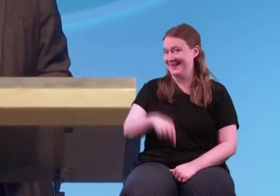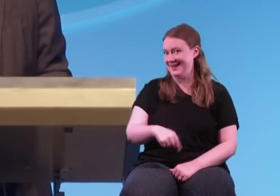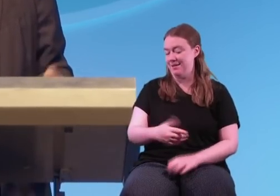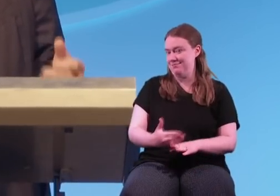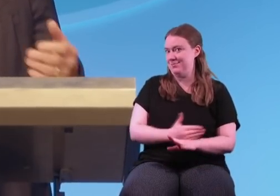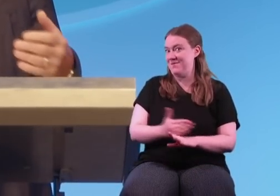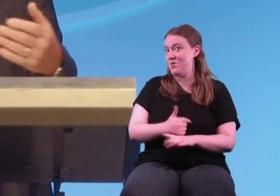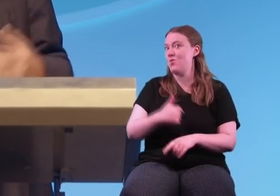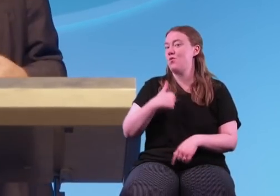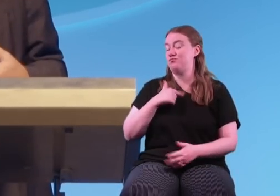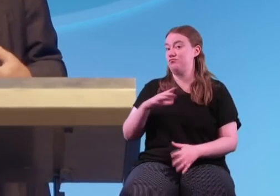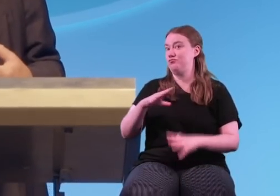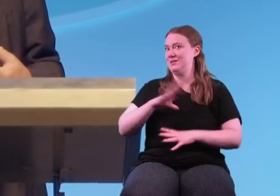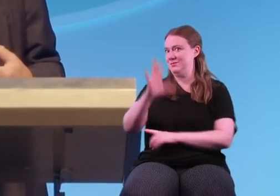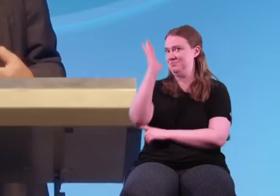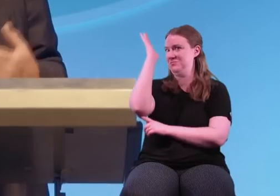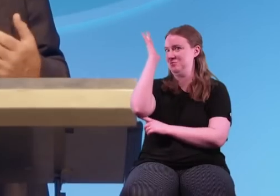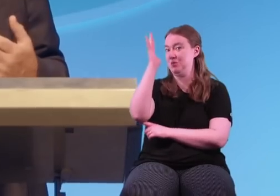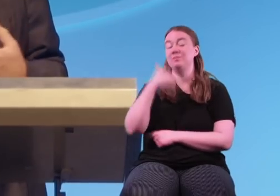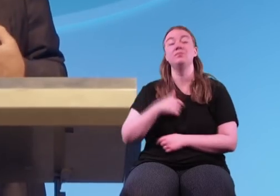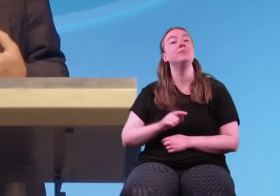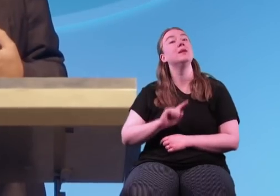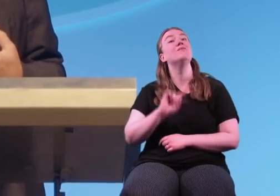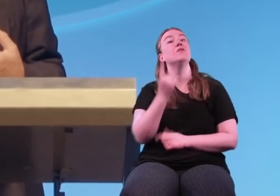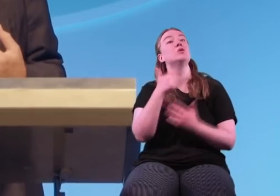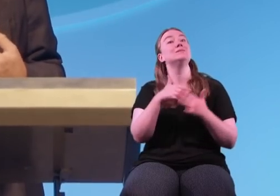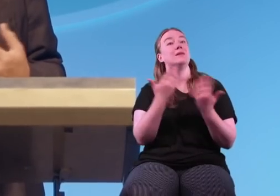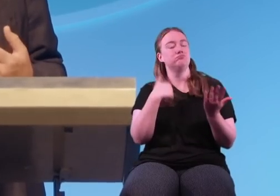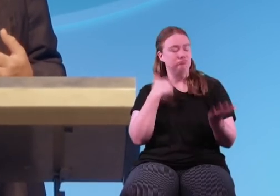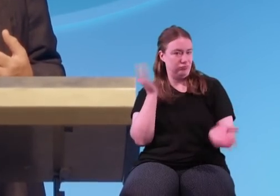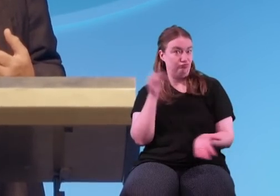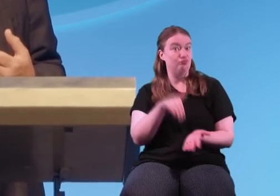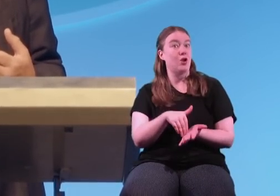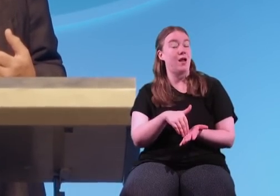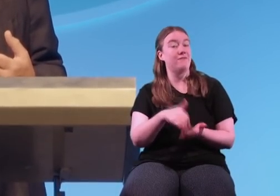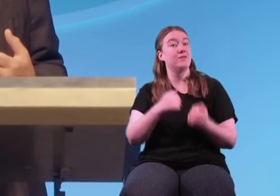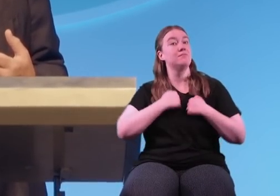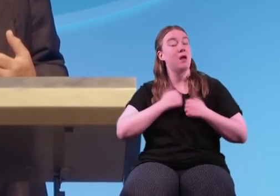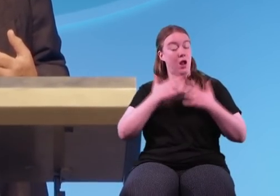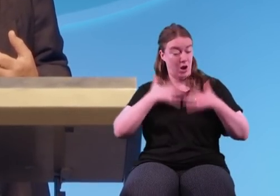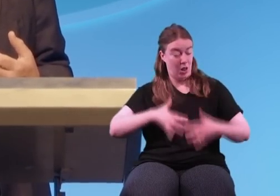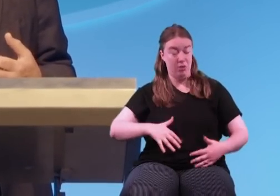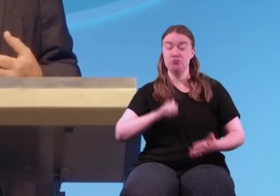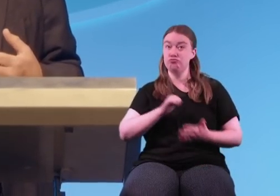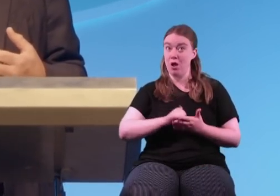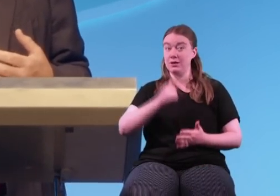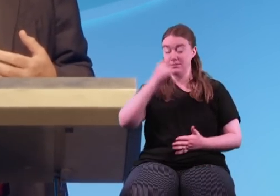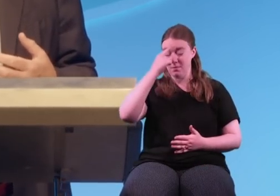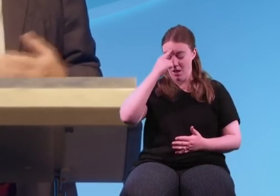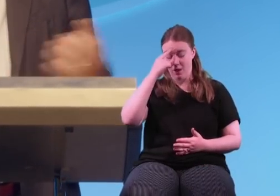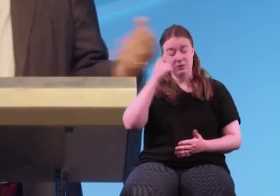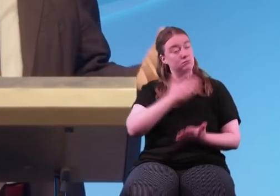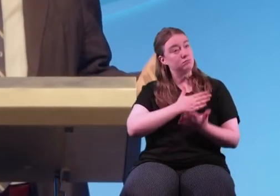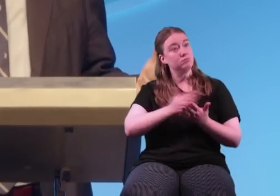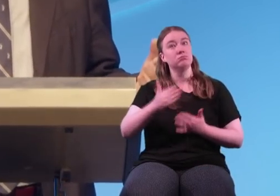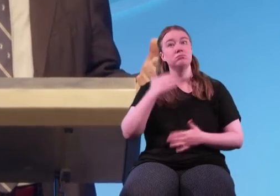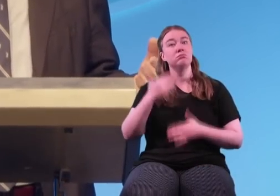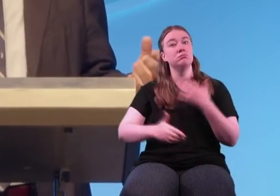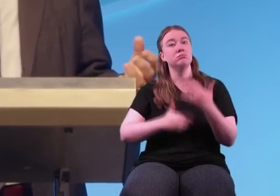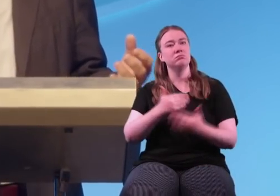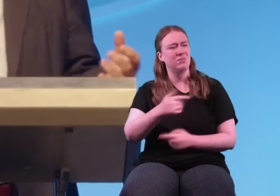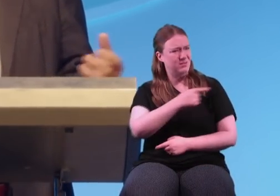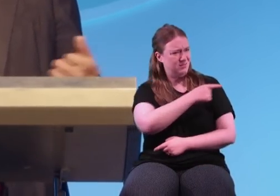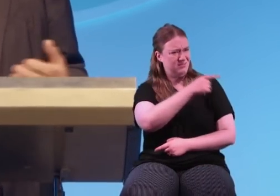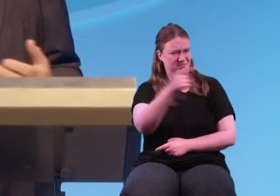talk, on the first day I arrived, clothed and in my right mind, nobody else